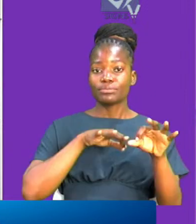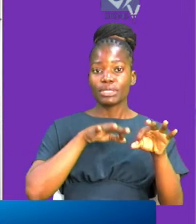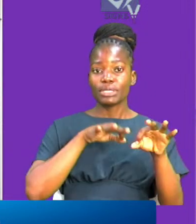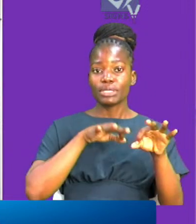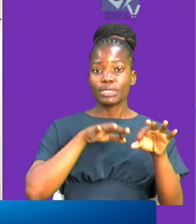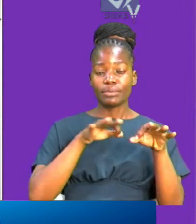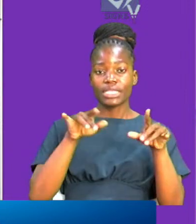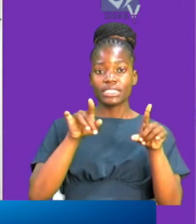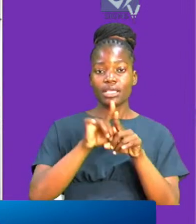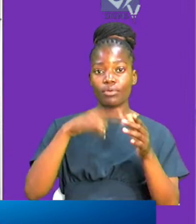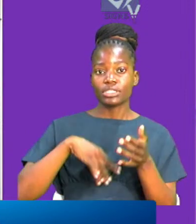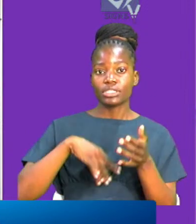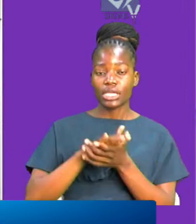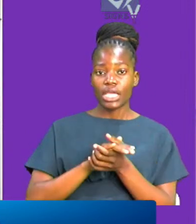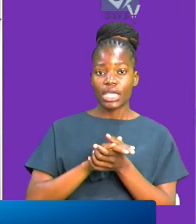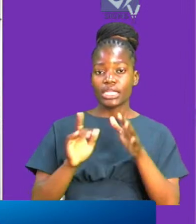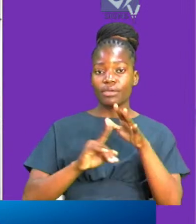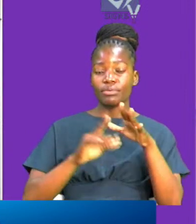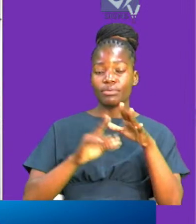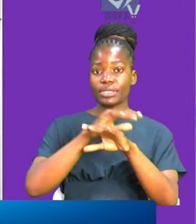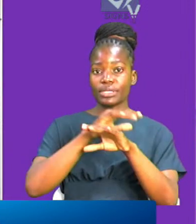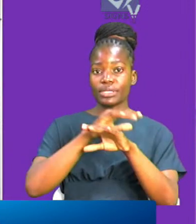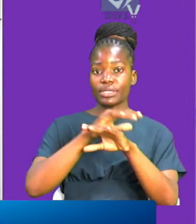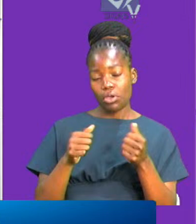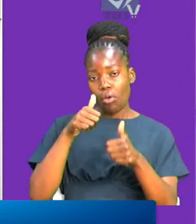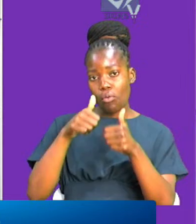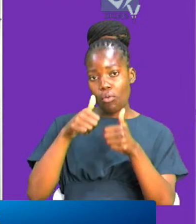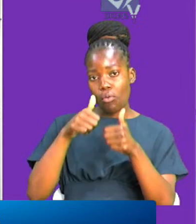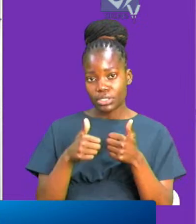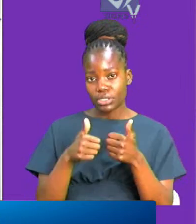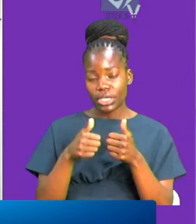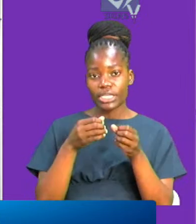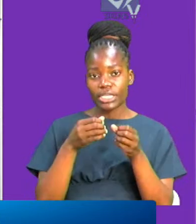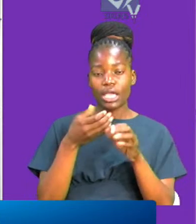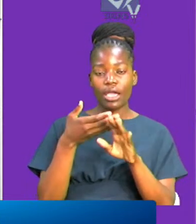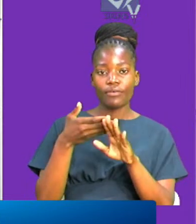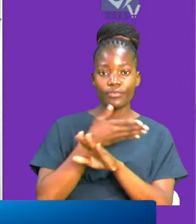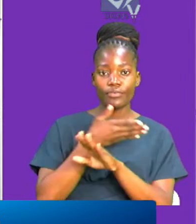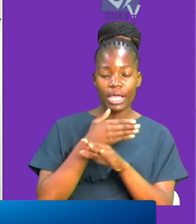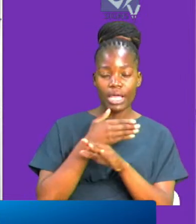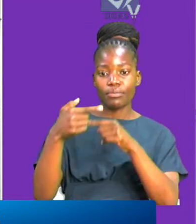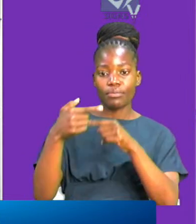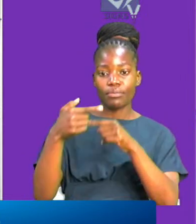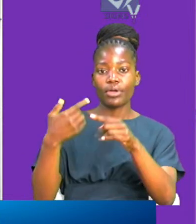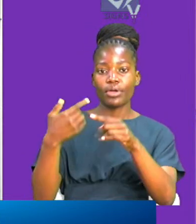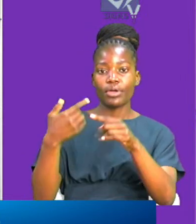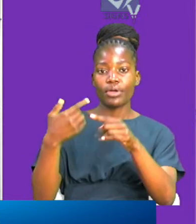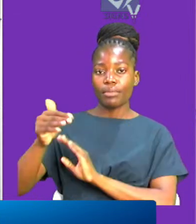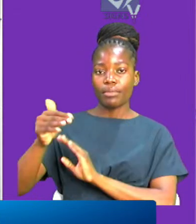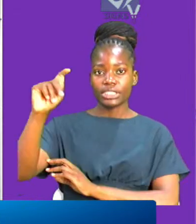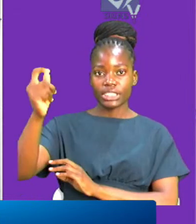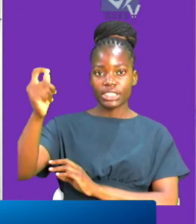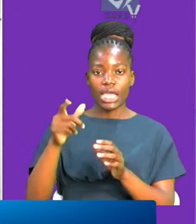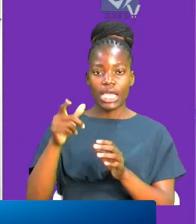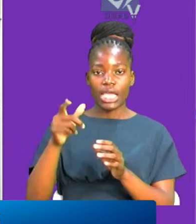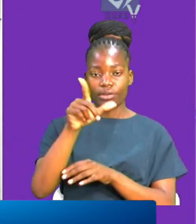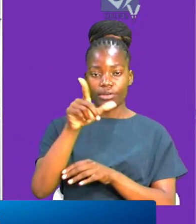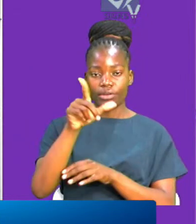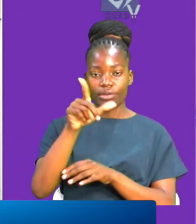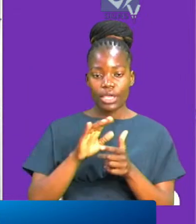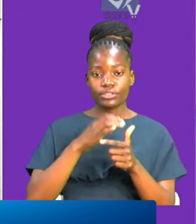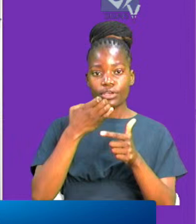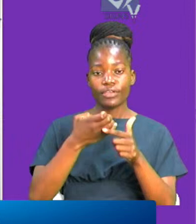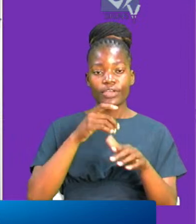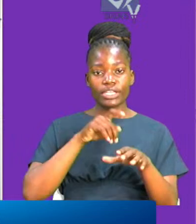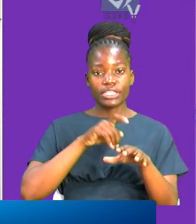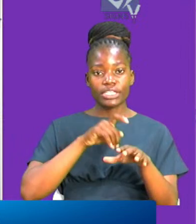a self-styled deputy presidential race that is all but formally in progress in the Mount Kenya region, even as